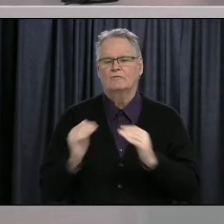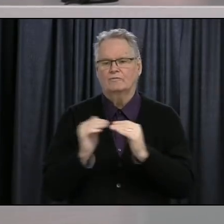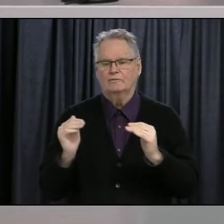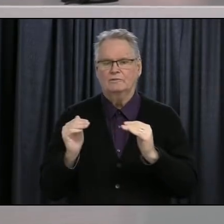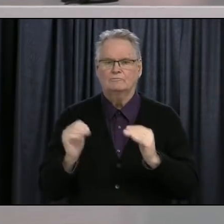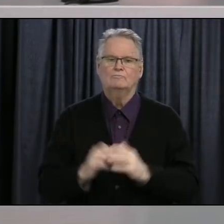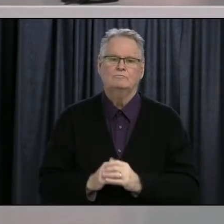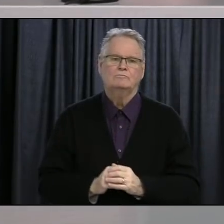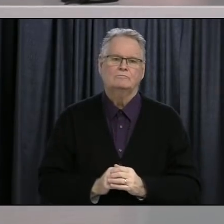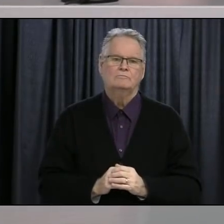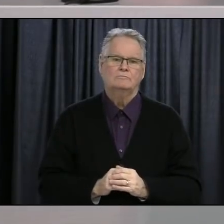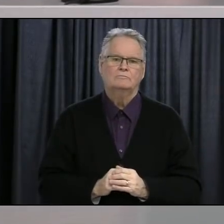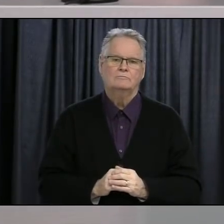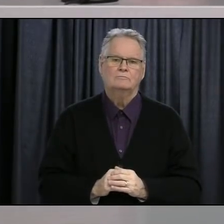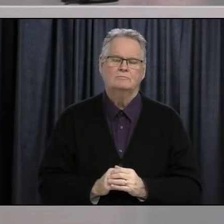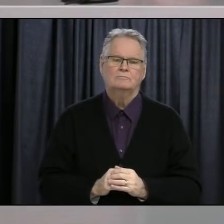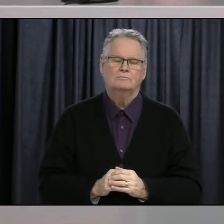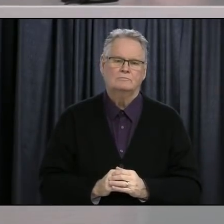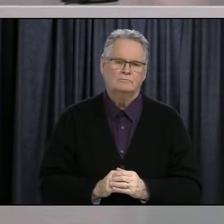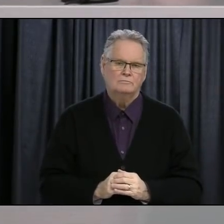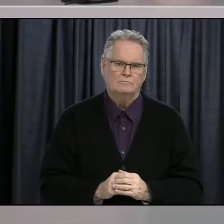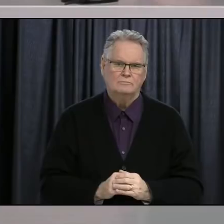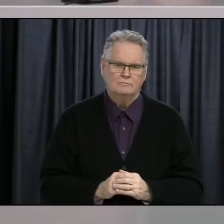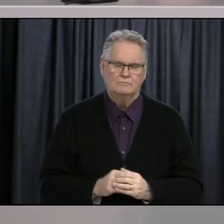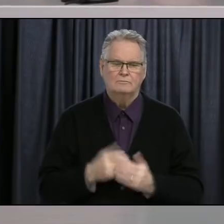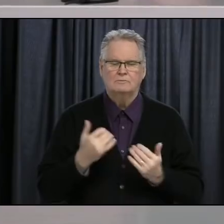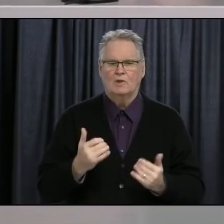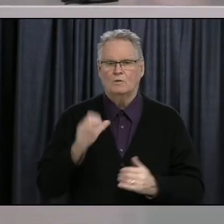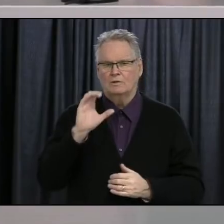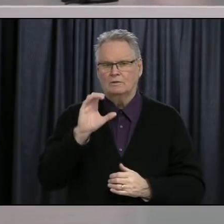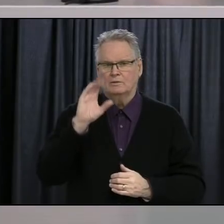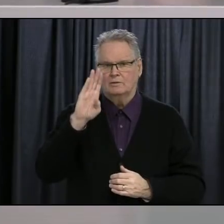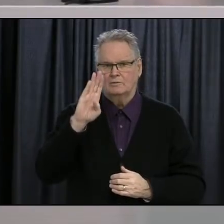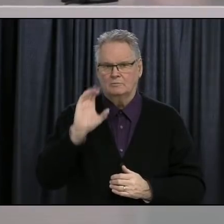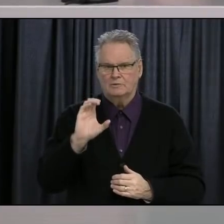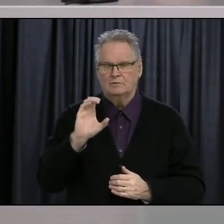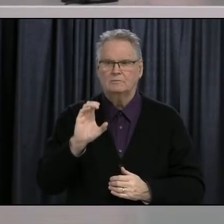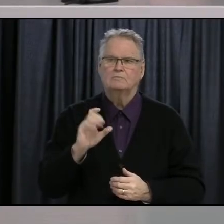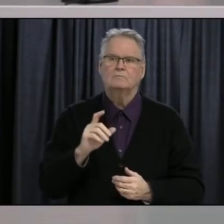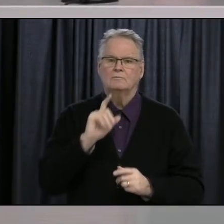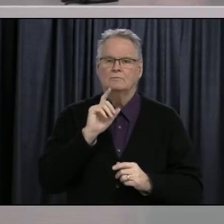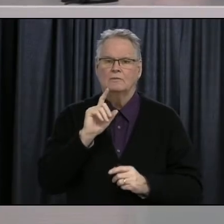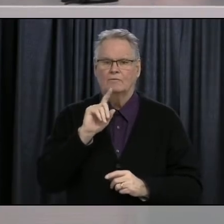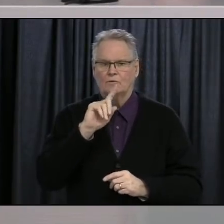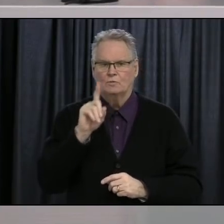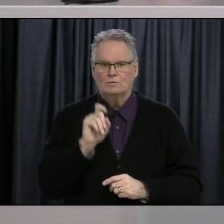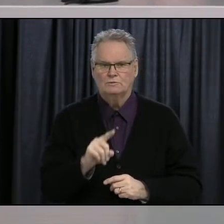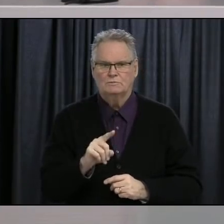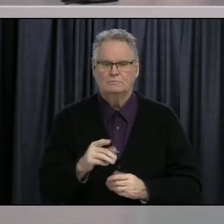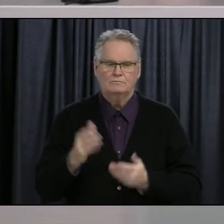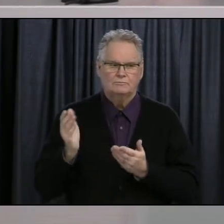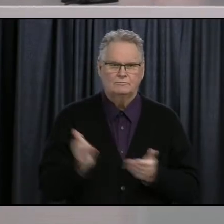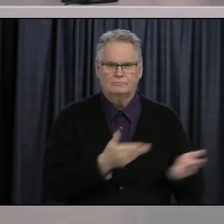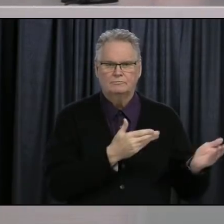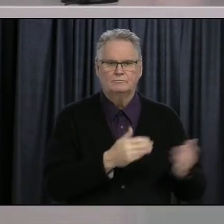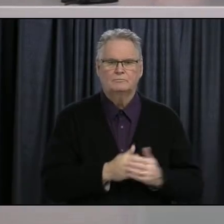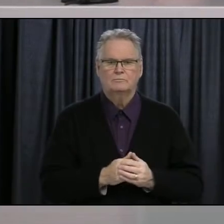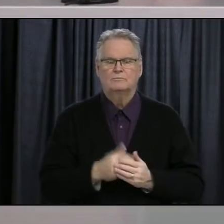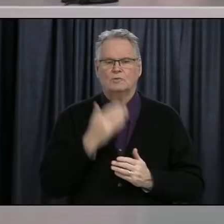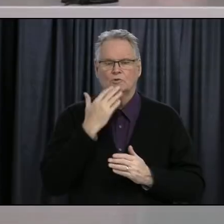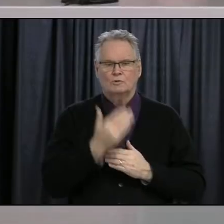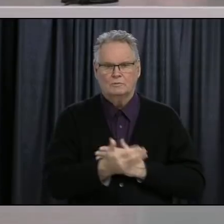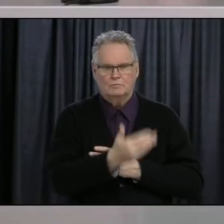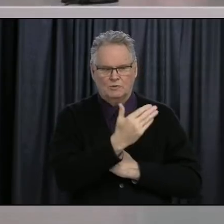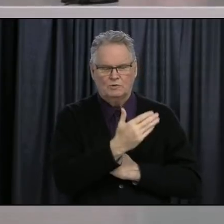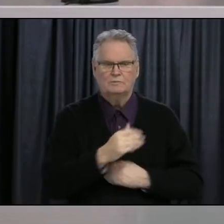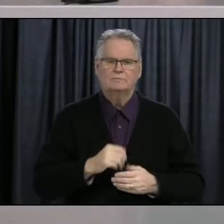Our next questions are from Mark Quinn with CBC. Please go ahead. Good morning. Yes, Dr. Fitzgerald, you mentioned that we're